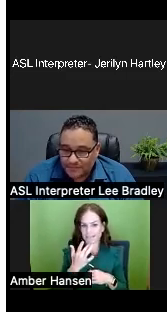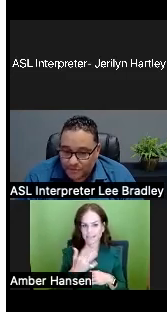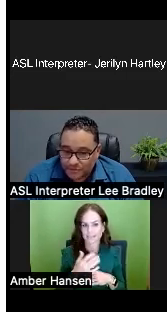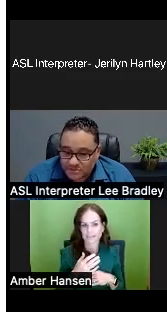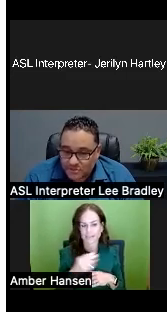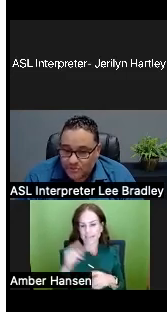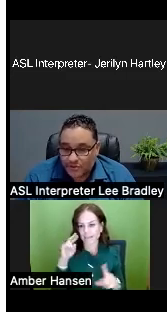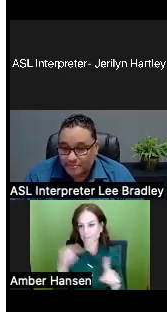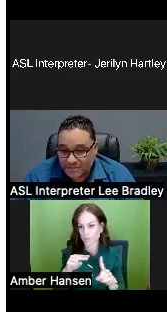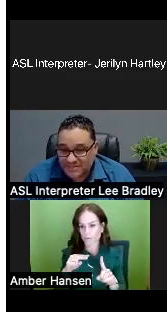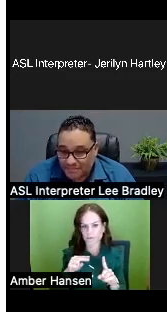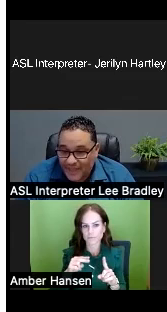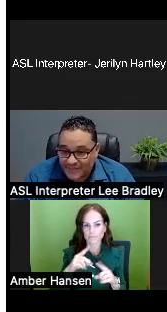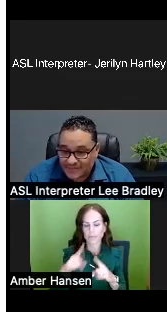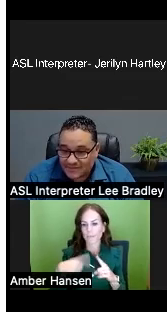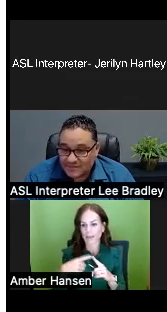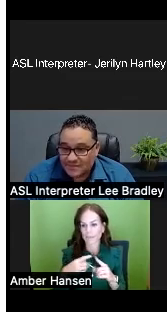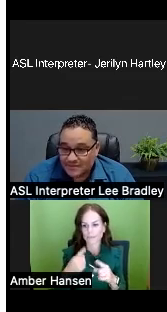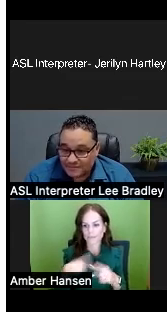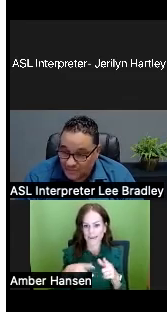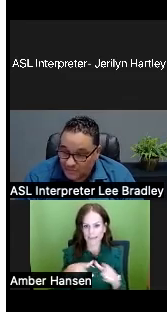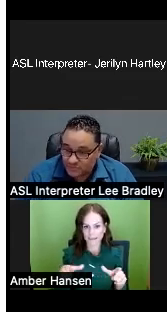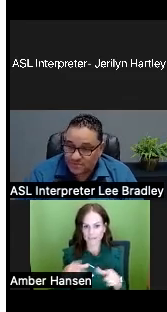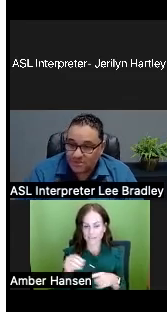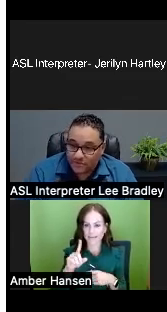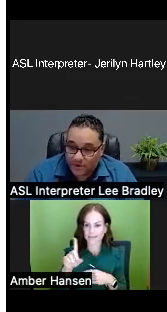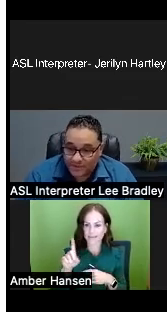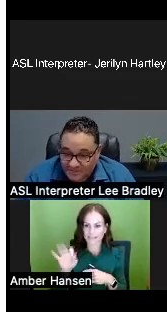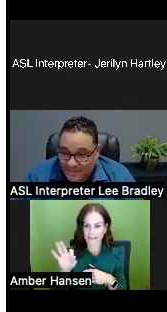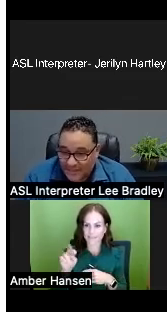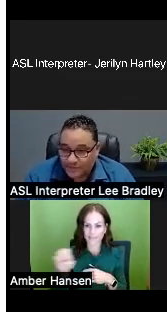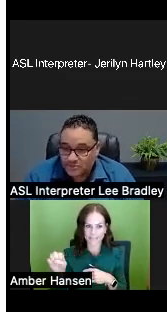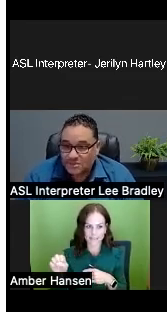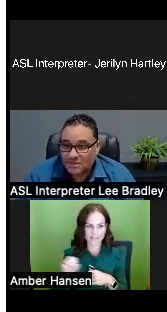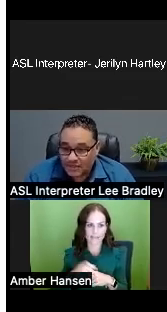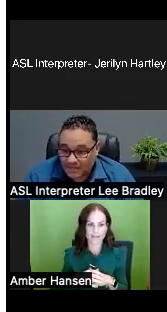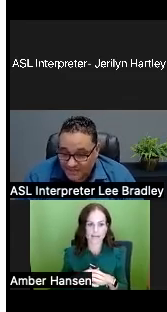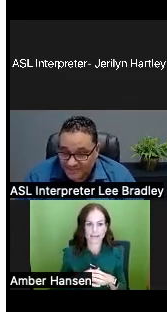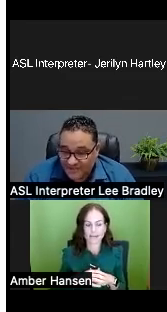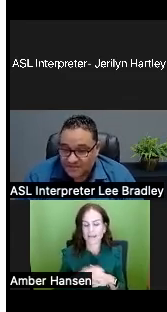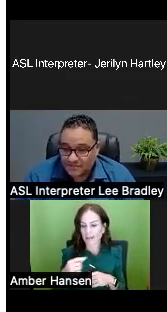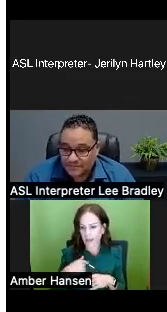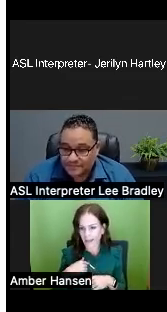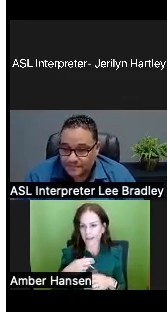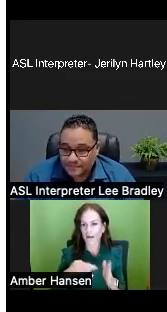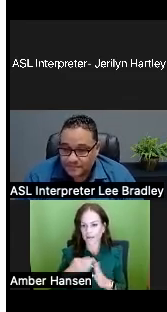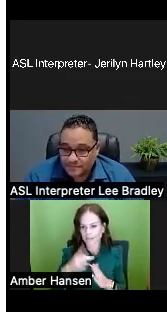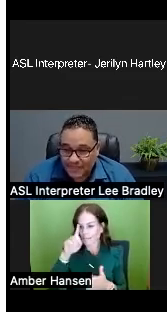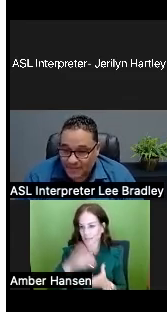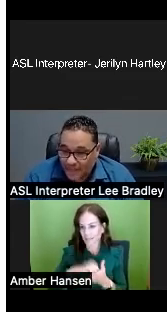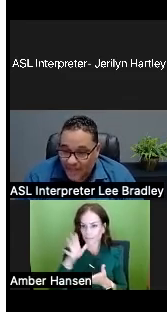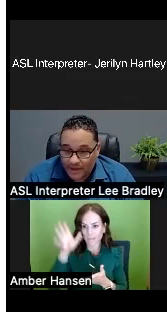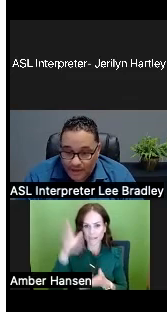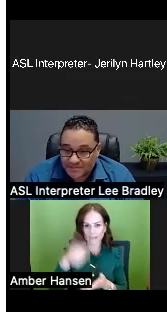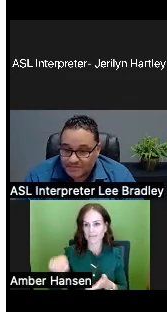the personal or implicit bias views regarding sign language and deafness.